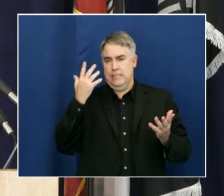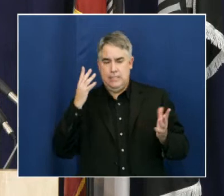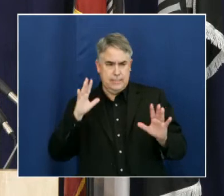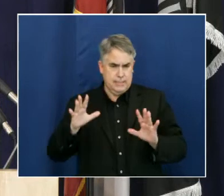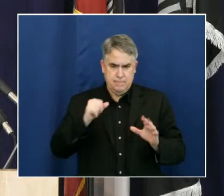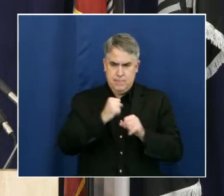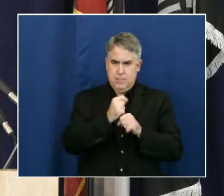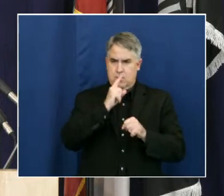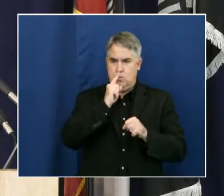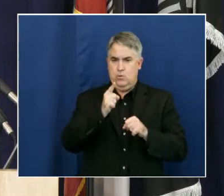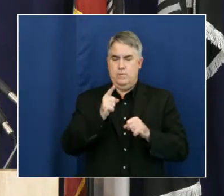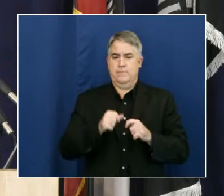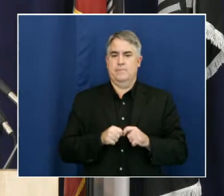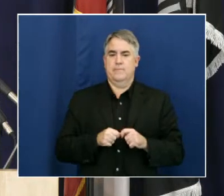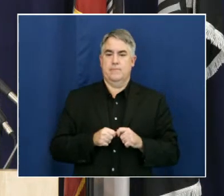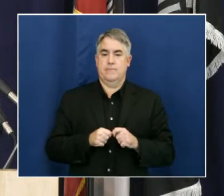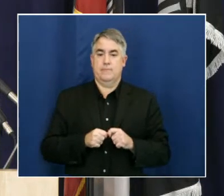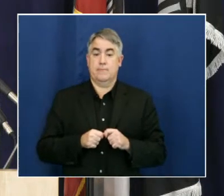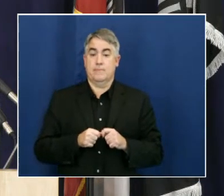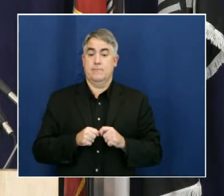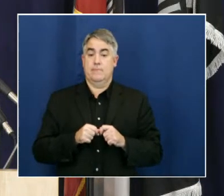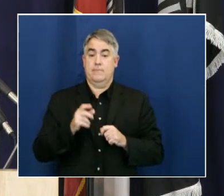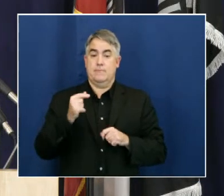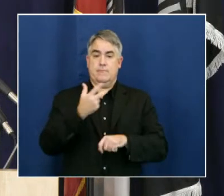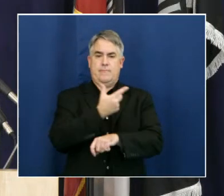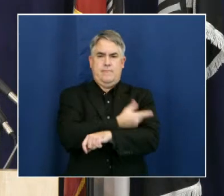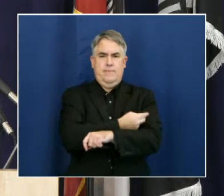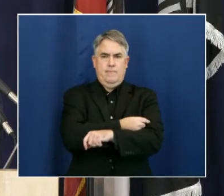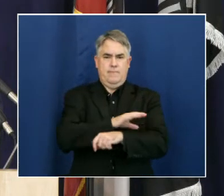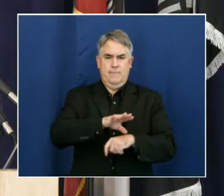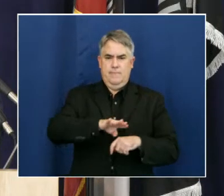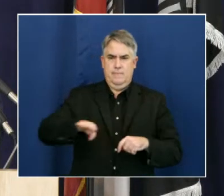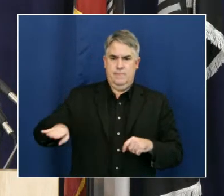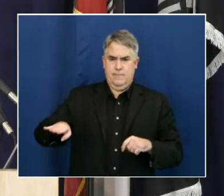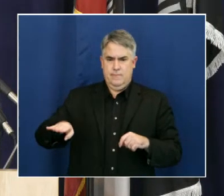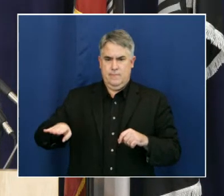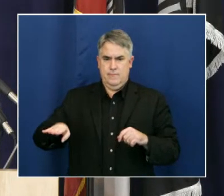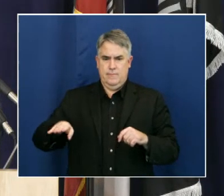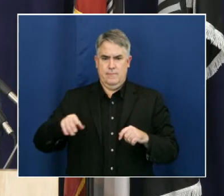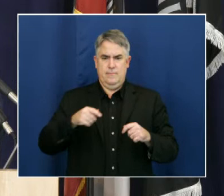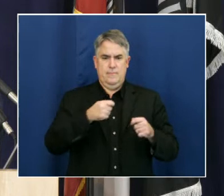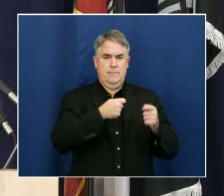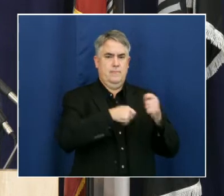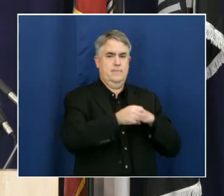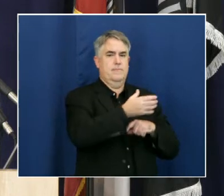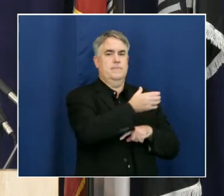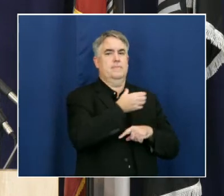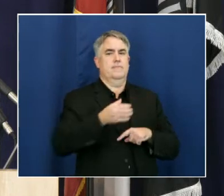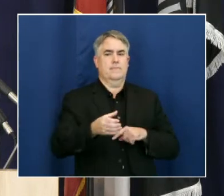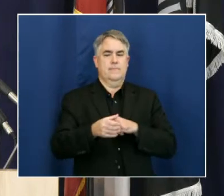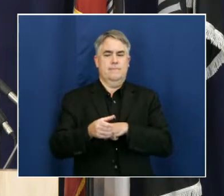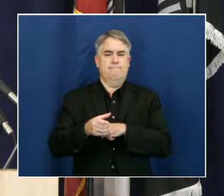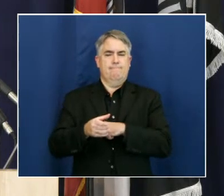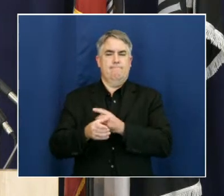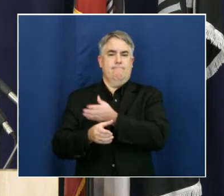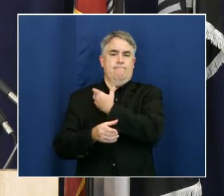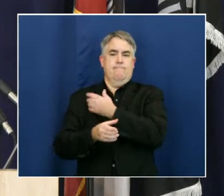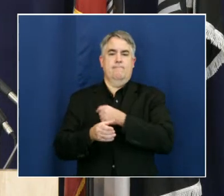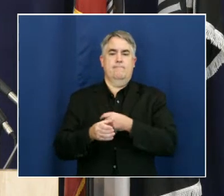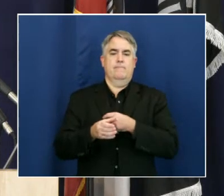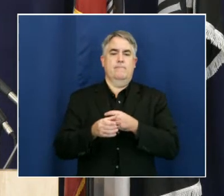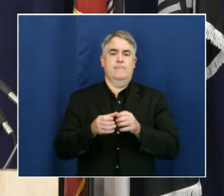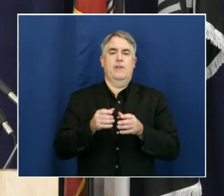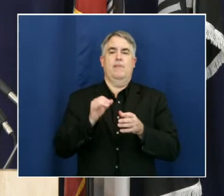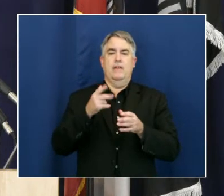the possible event that it had to do with a specific lot. That slowdown led to a delay in